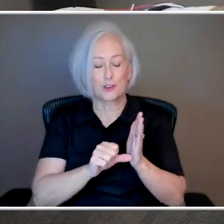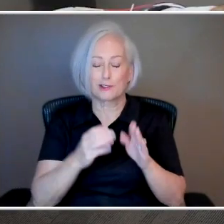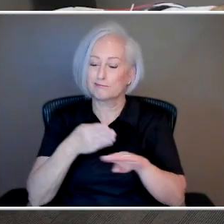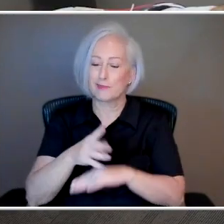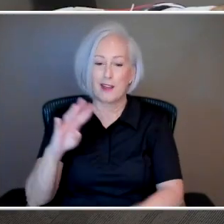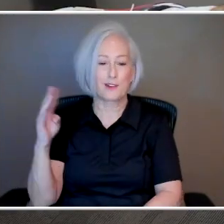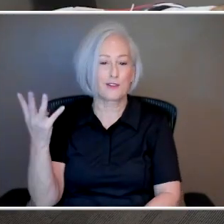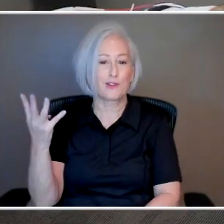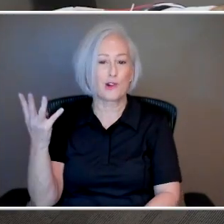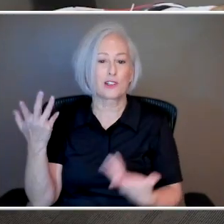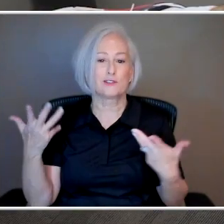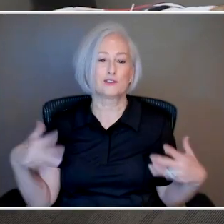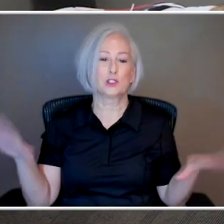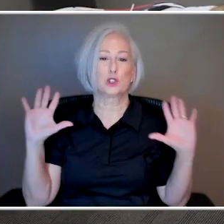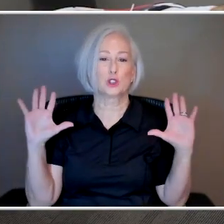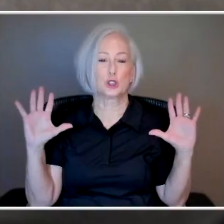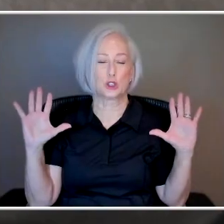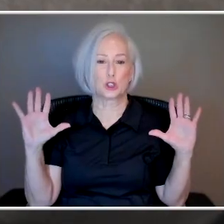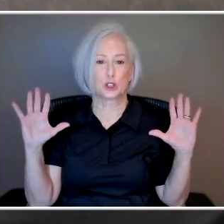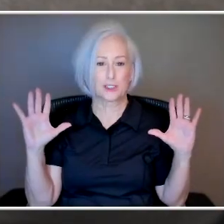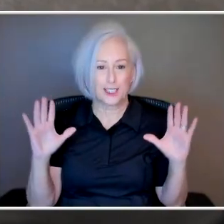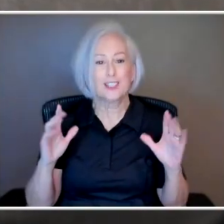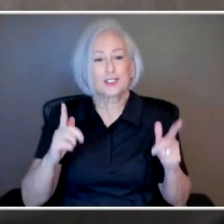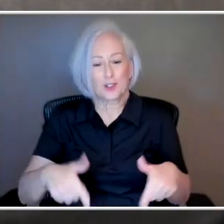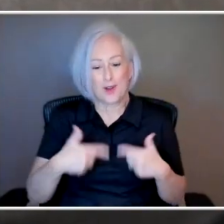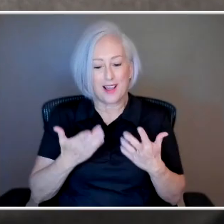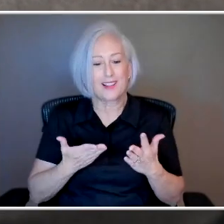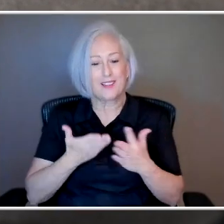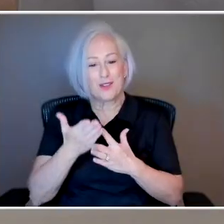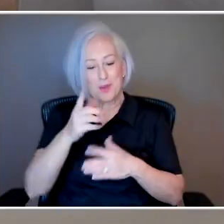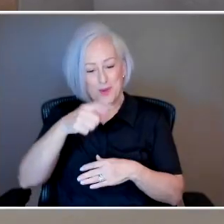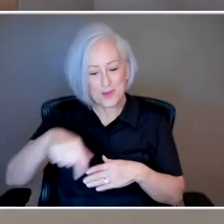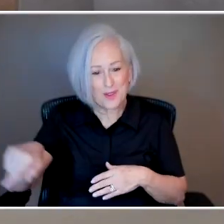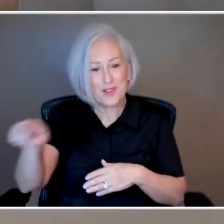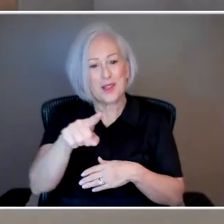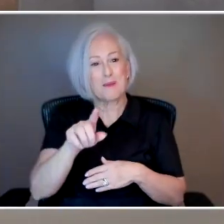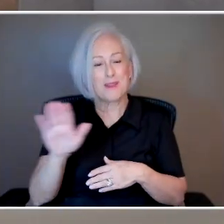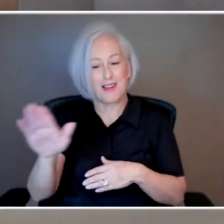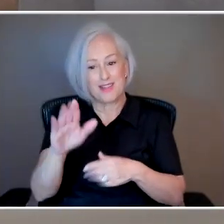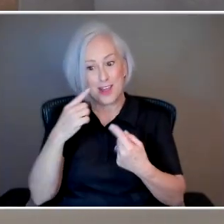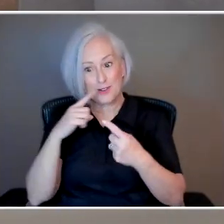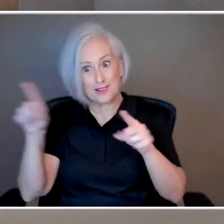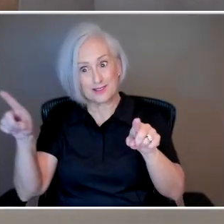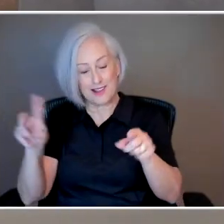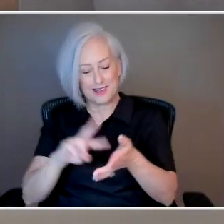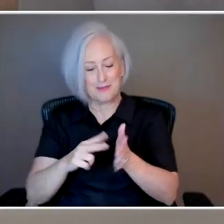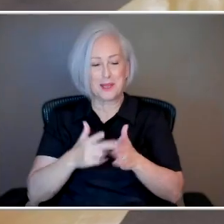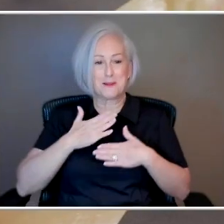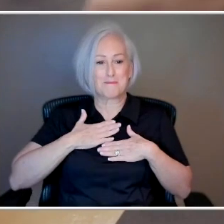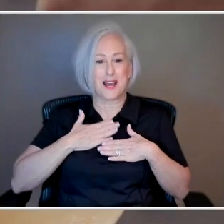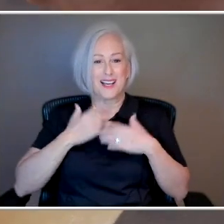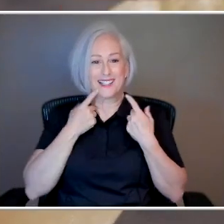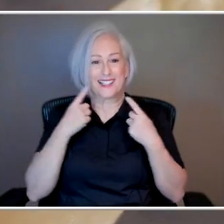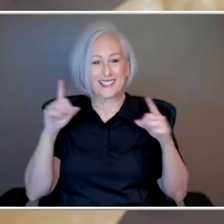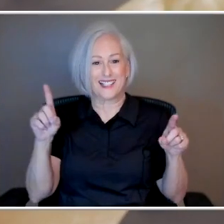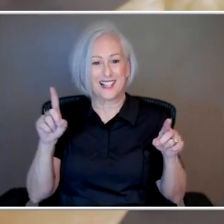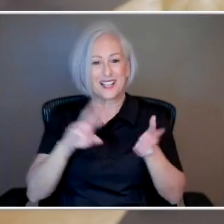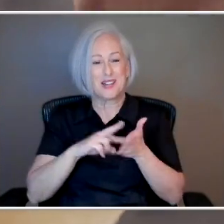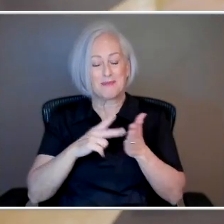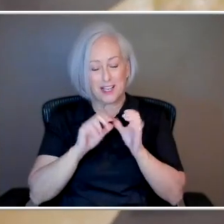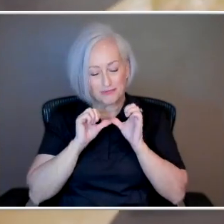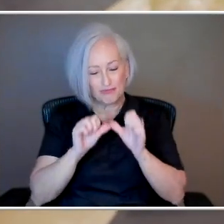my career vicariously through them, and their successes are my successes. So I get to continue to be an athlete through them. Once I get to